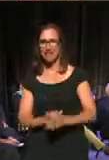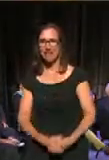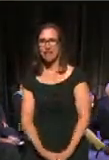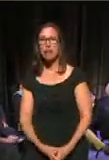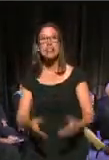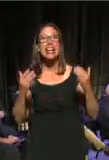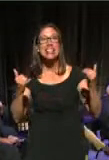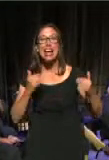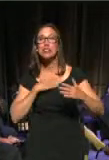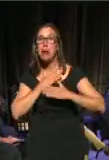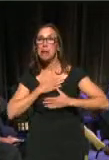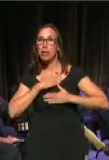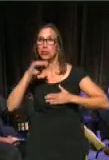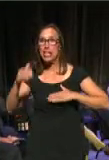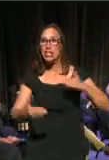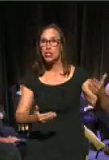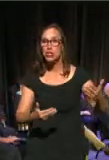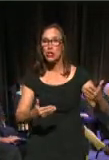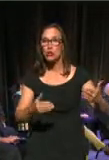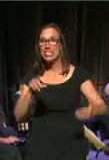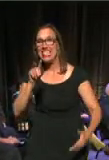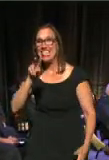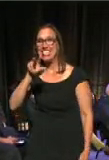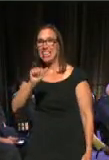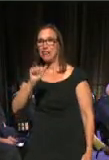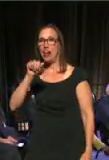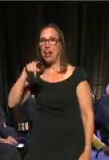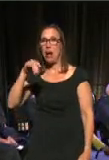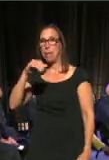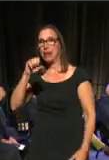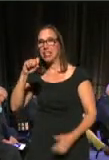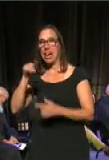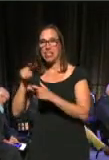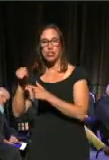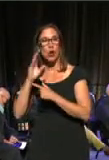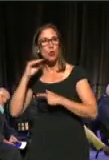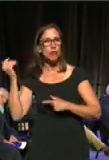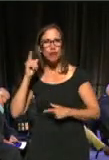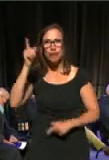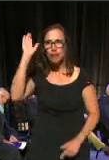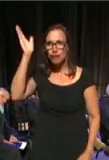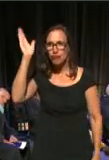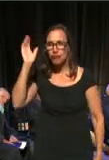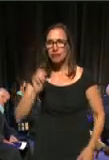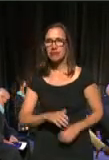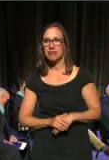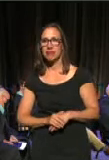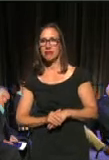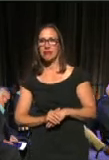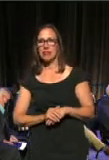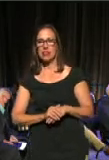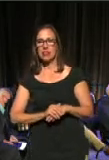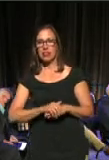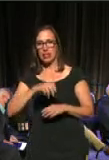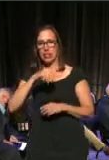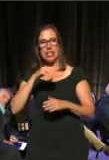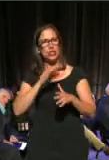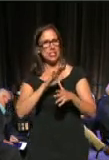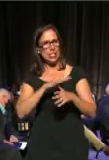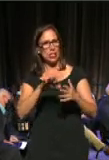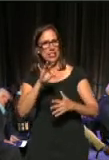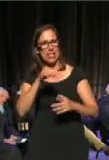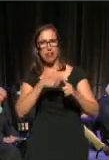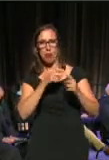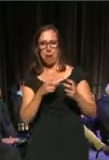Now it's my pleasure to introduce Diva Picasso, who will present our graduation address. Diva is a senior who was selected